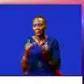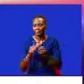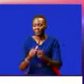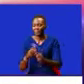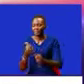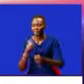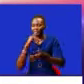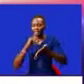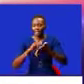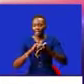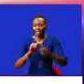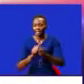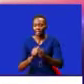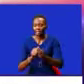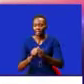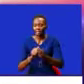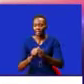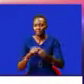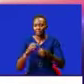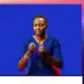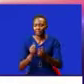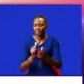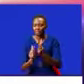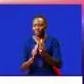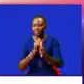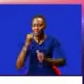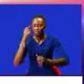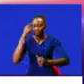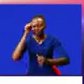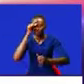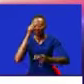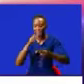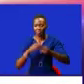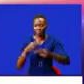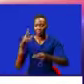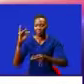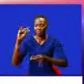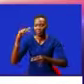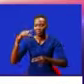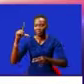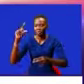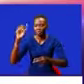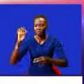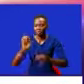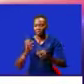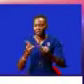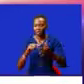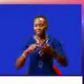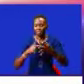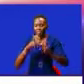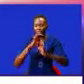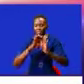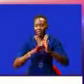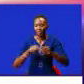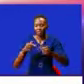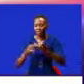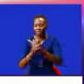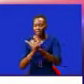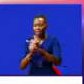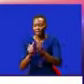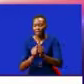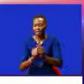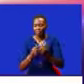Machielo en ni migao manoero maok mar piny owacho ma bende ong'ere kaka ripple effect ochako chenro noero mar chiwo okumba mar